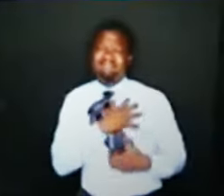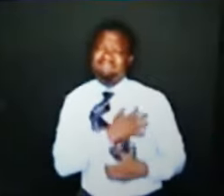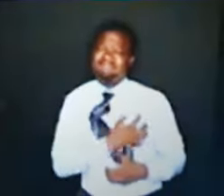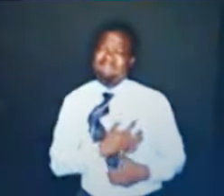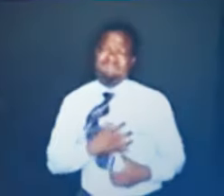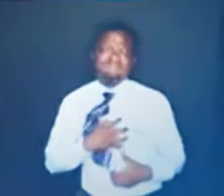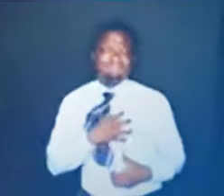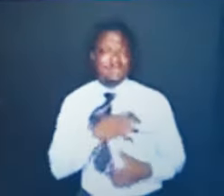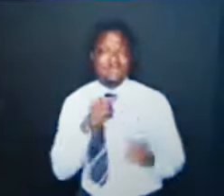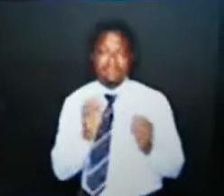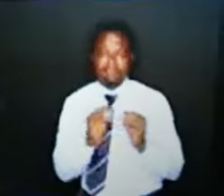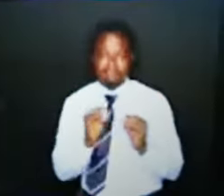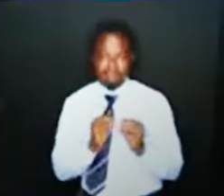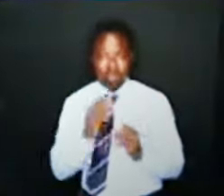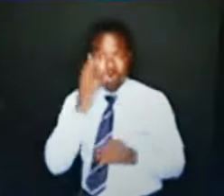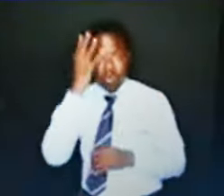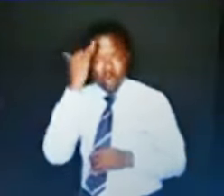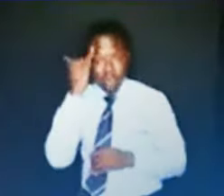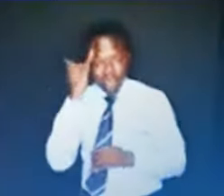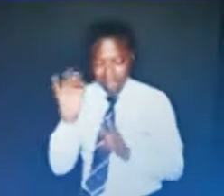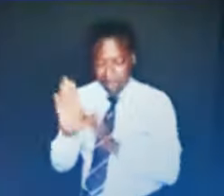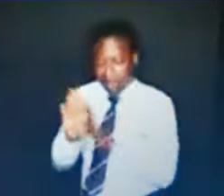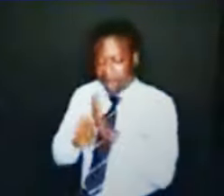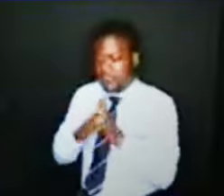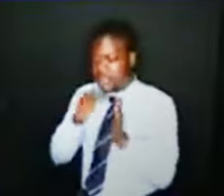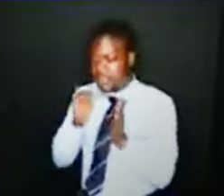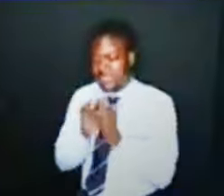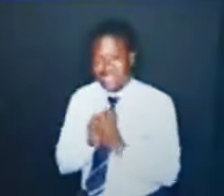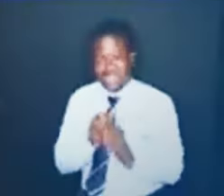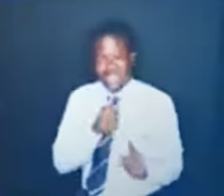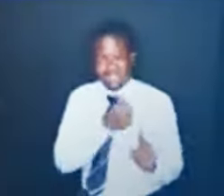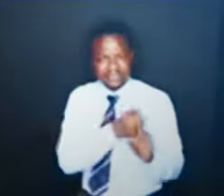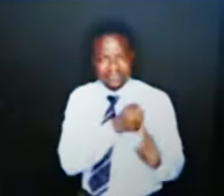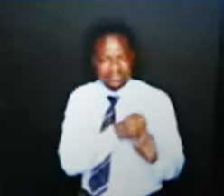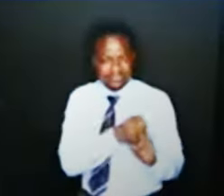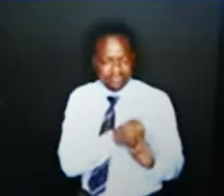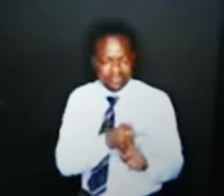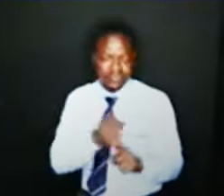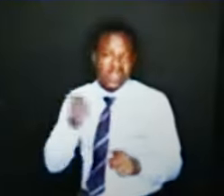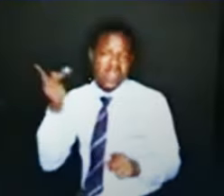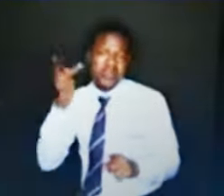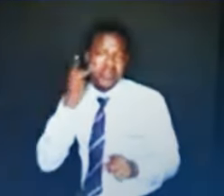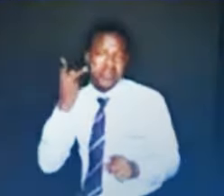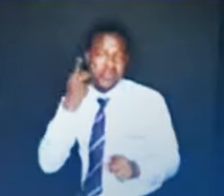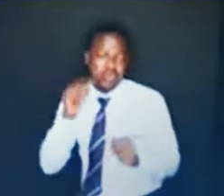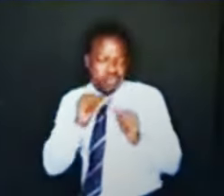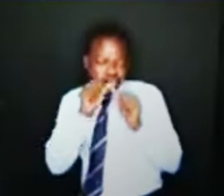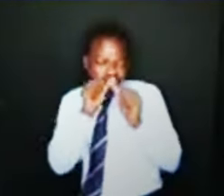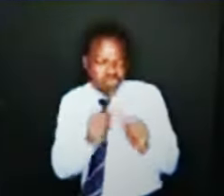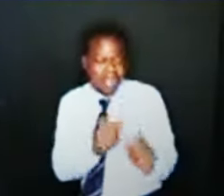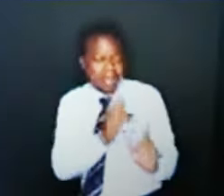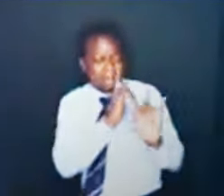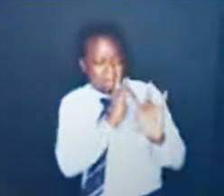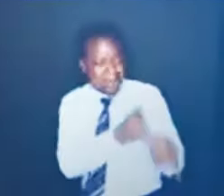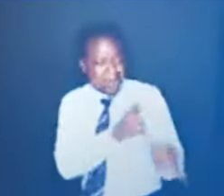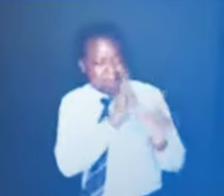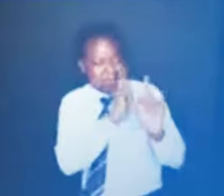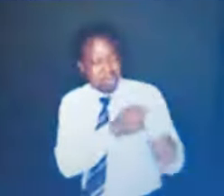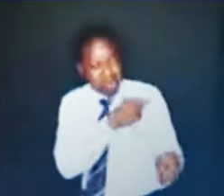how Hannah ye pa. Because the Bible says that her rival kept provoking her in order